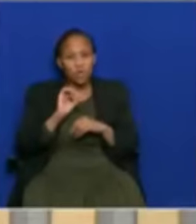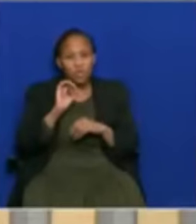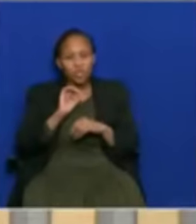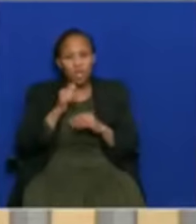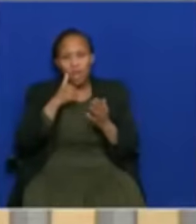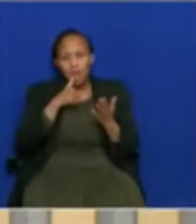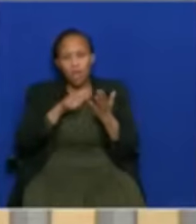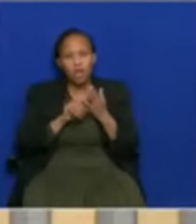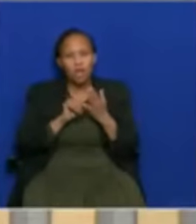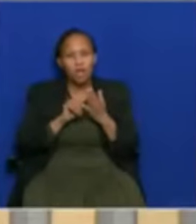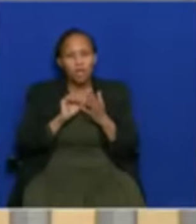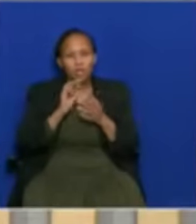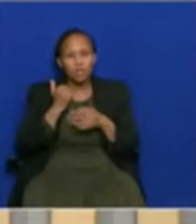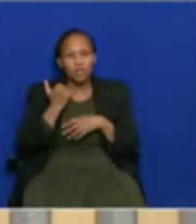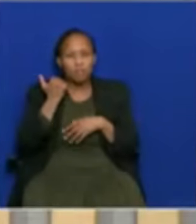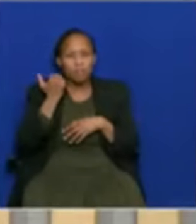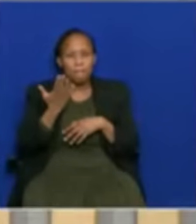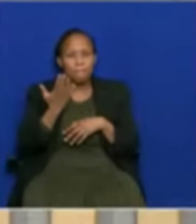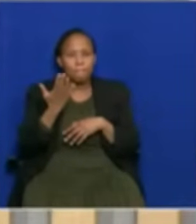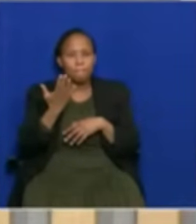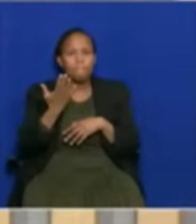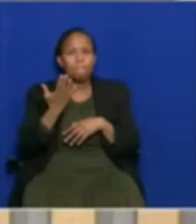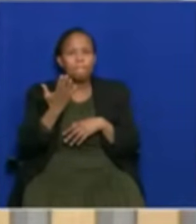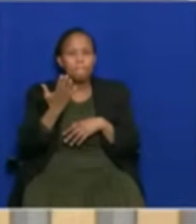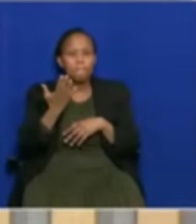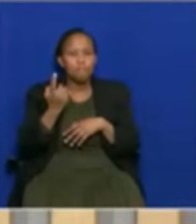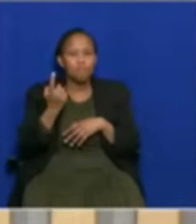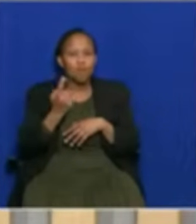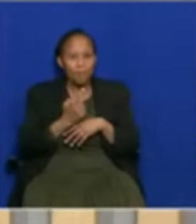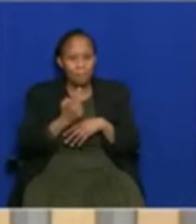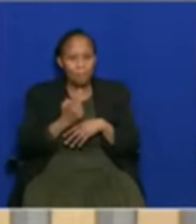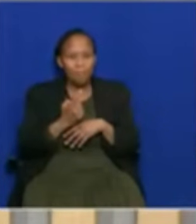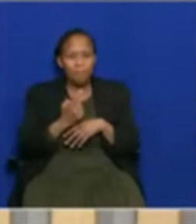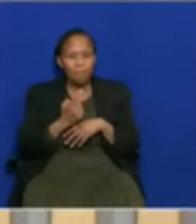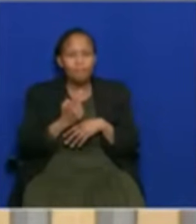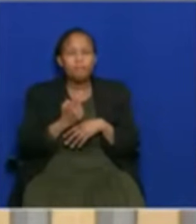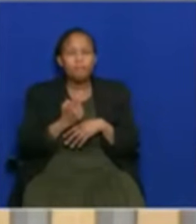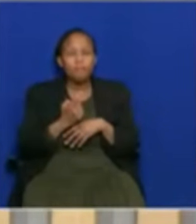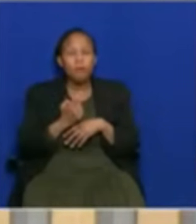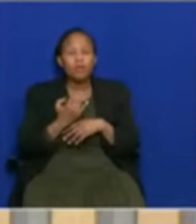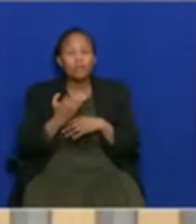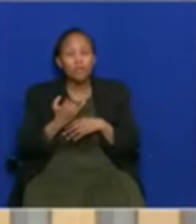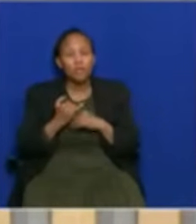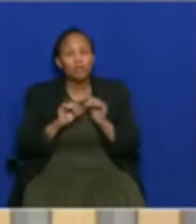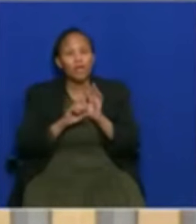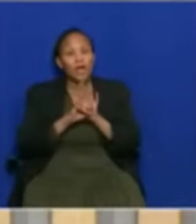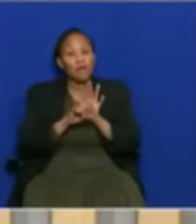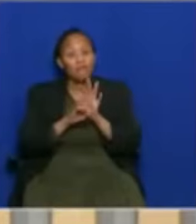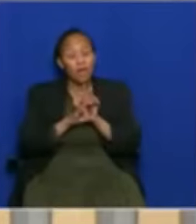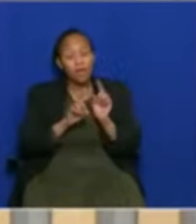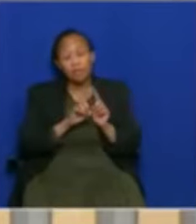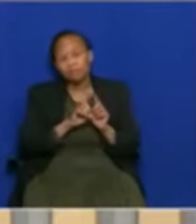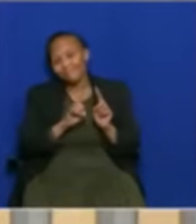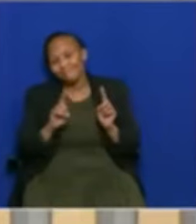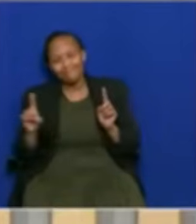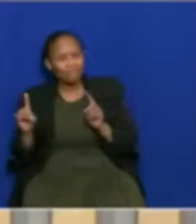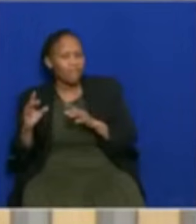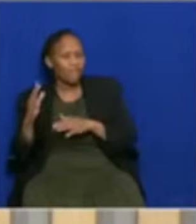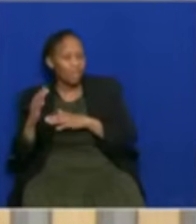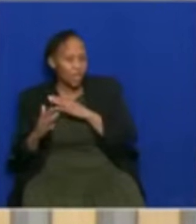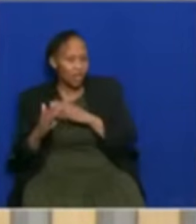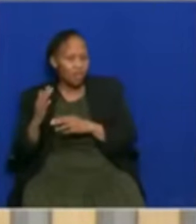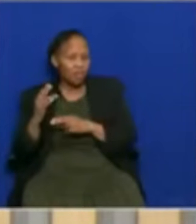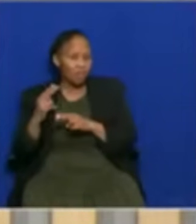where we have the whole appointment process from the advert right down to the final part where it is